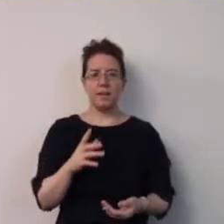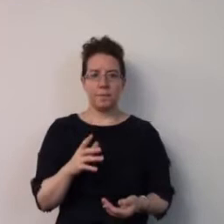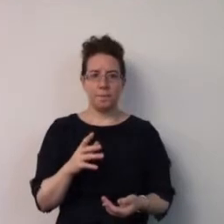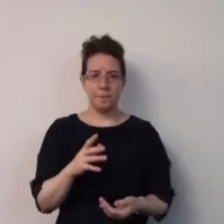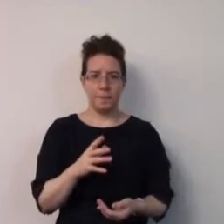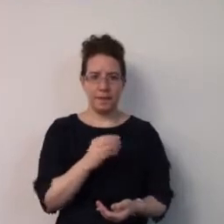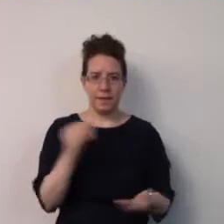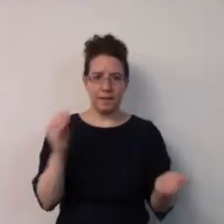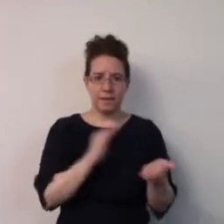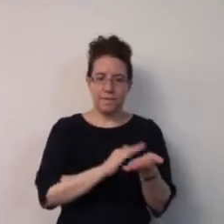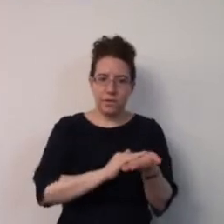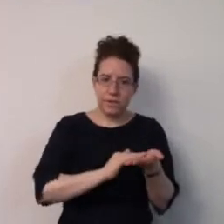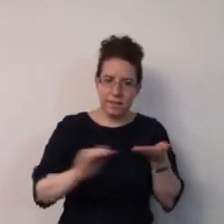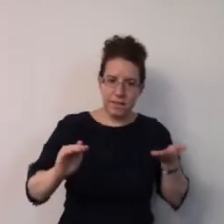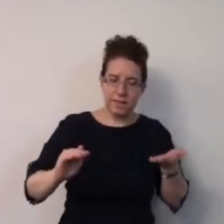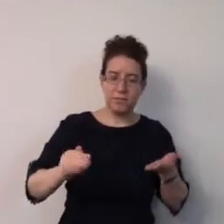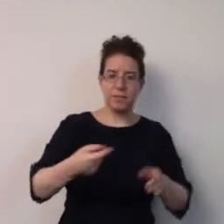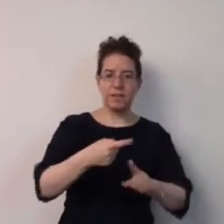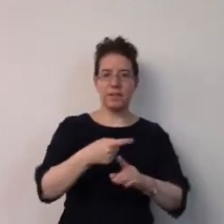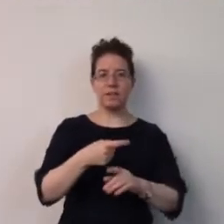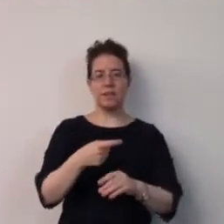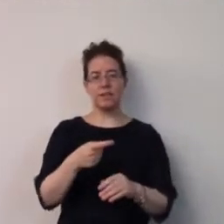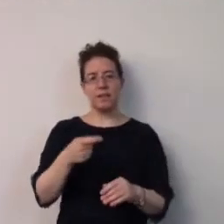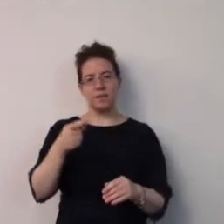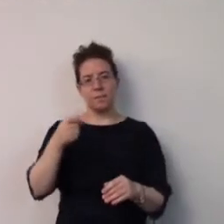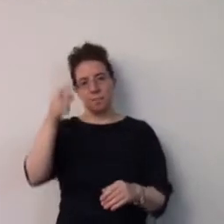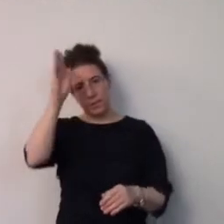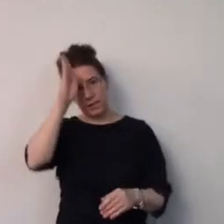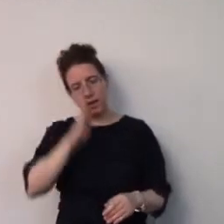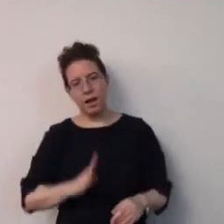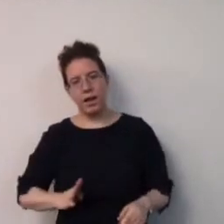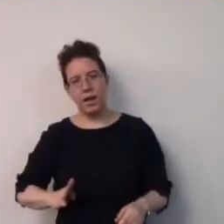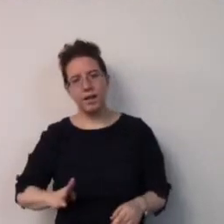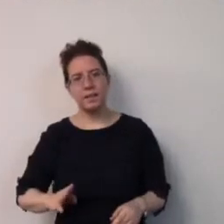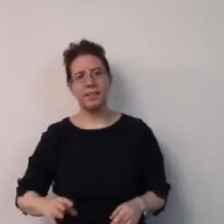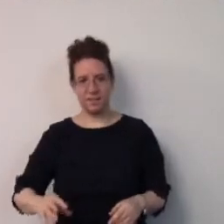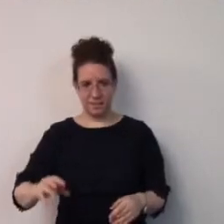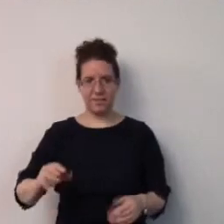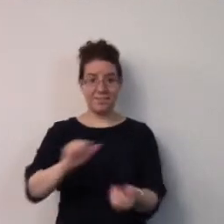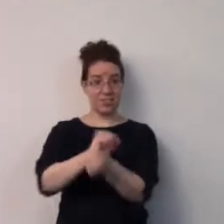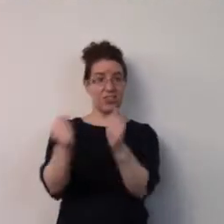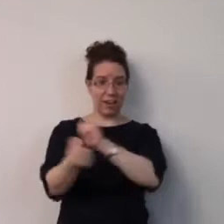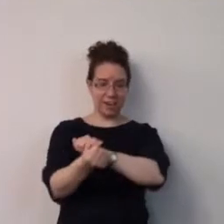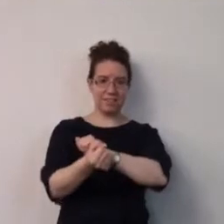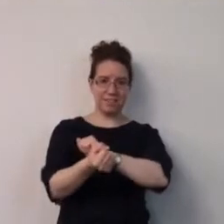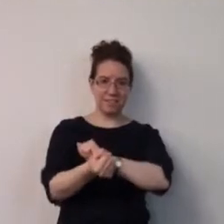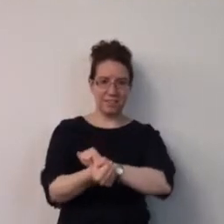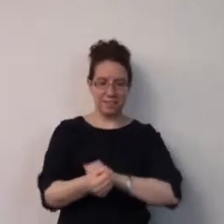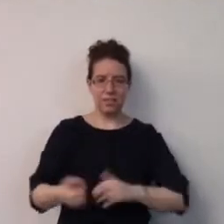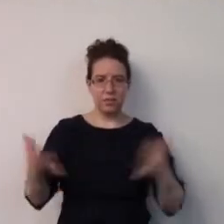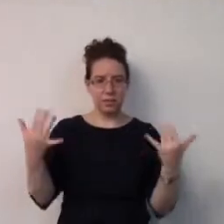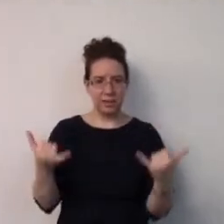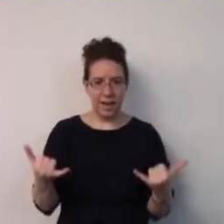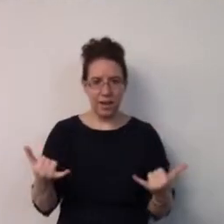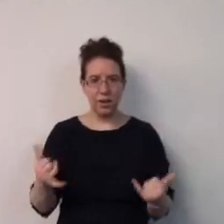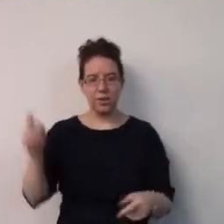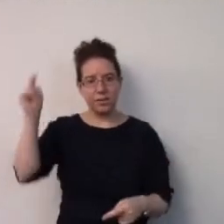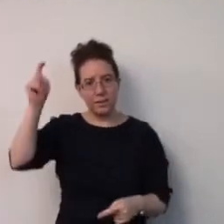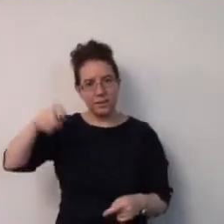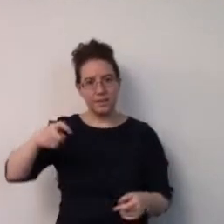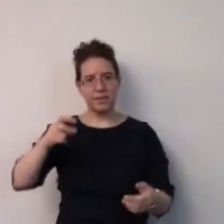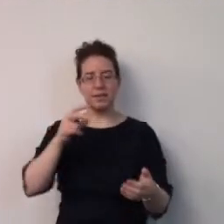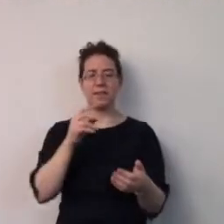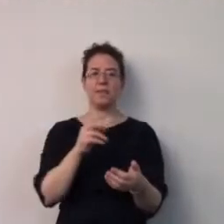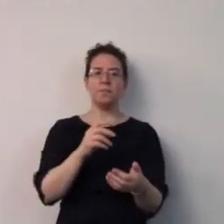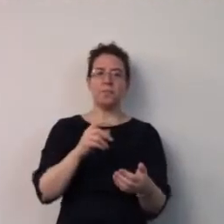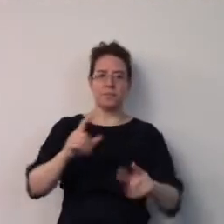from these things. Yes. Amen. But those things are more dangerous than the coronavirus. Yes. Absolutely.